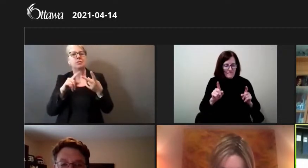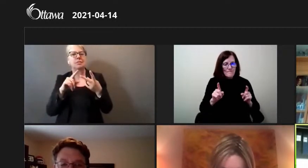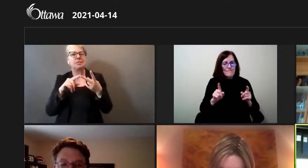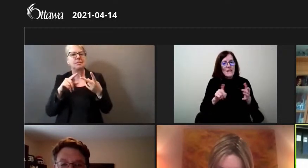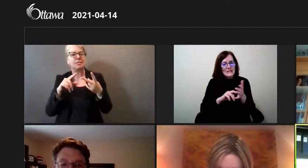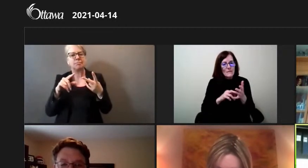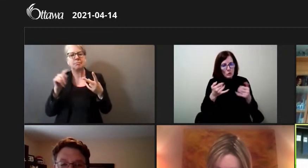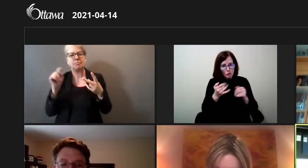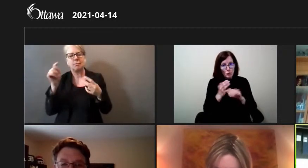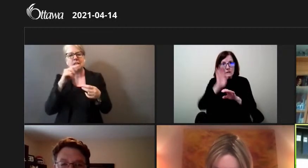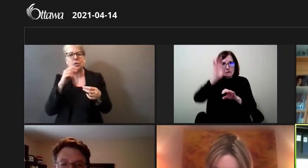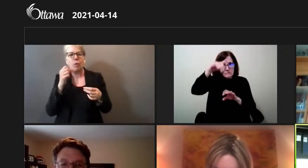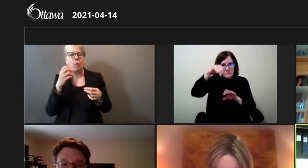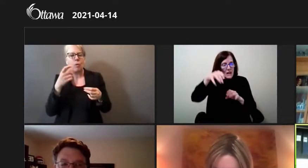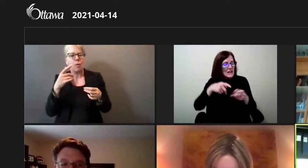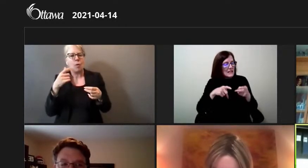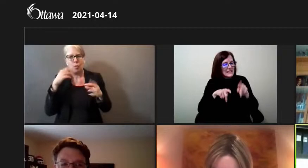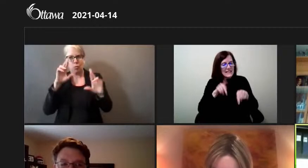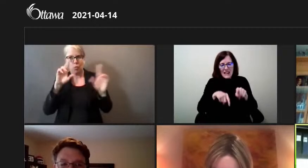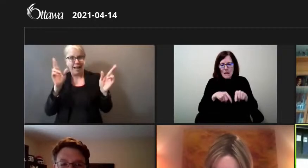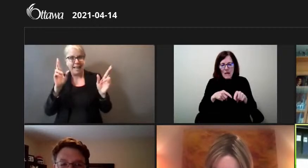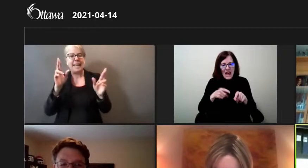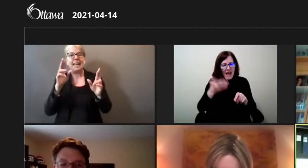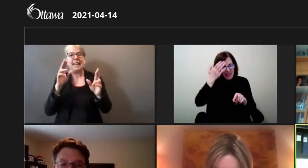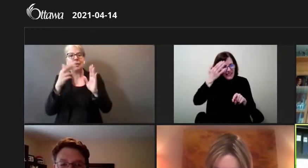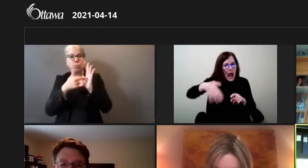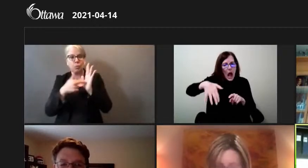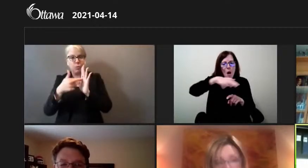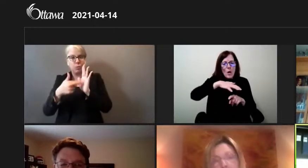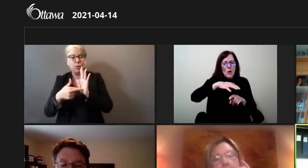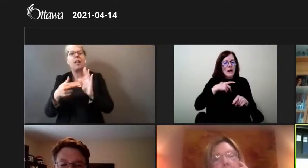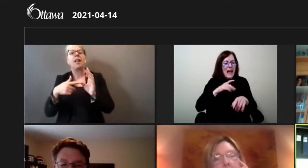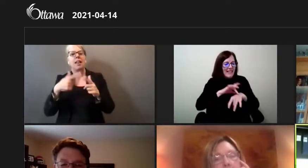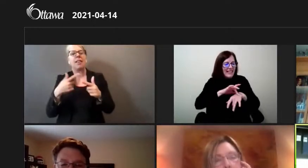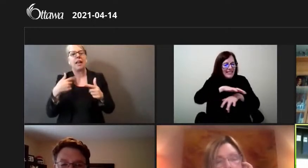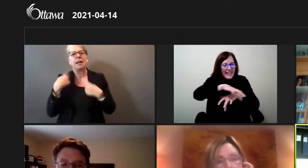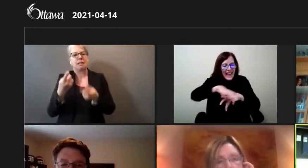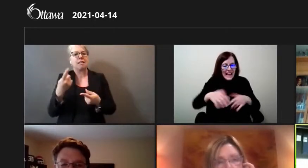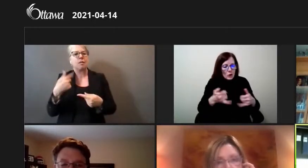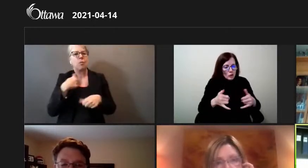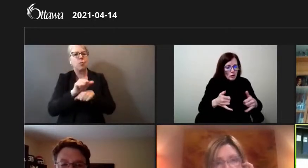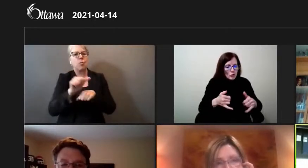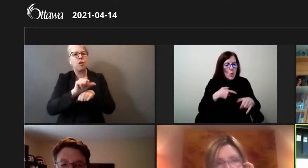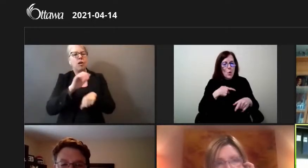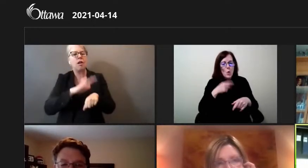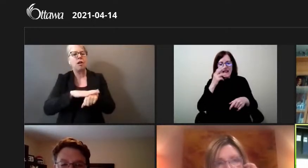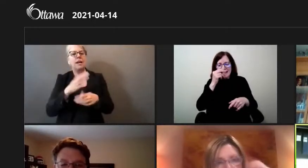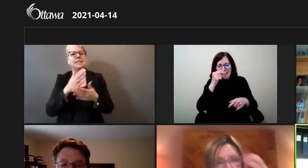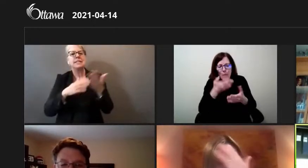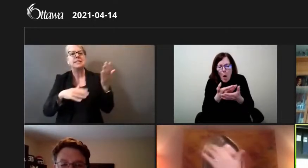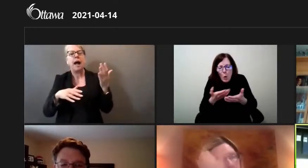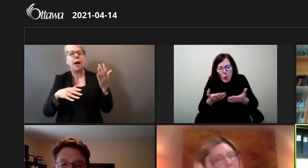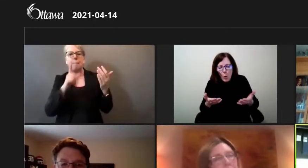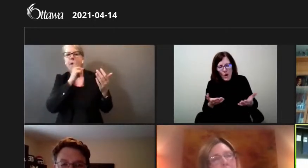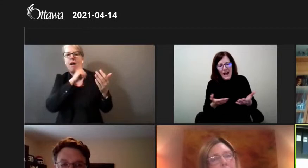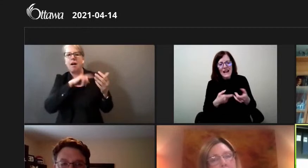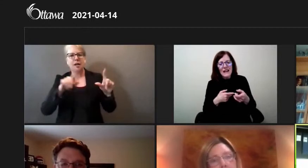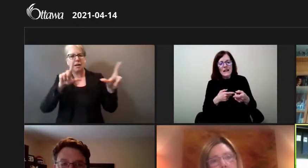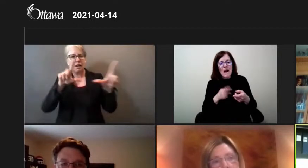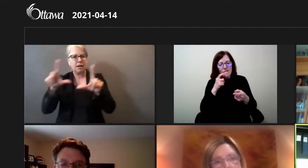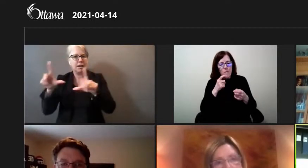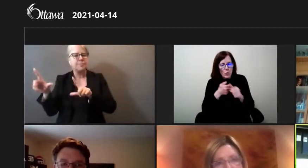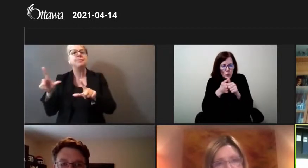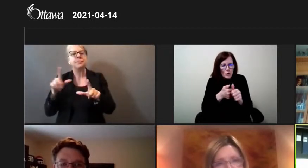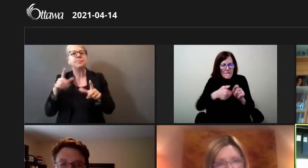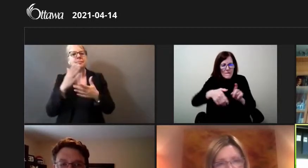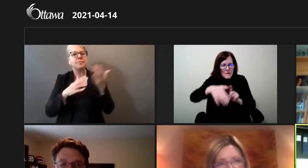waiting to, when that lands, we have, what we've been working on is some mock-ups using some of the